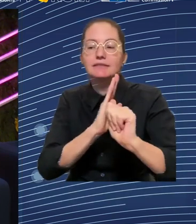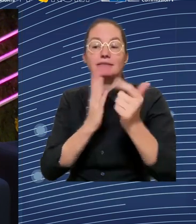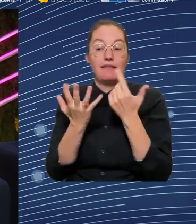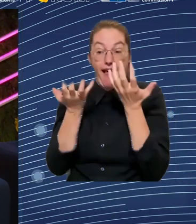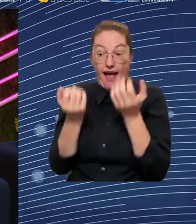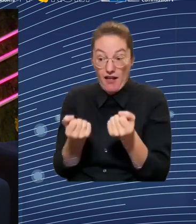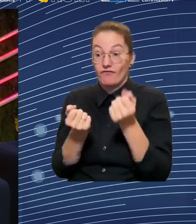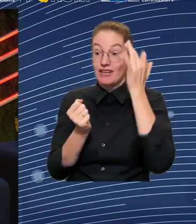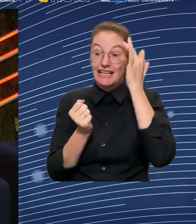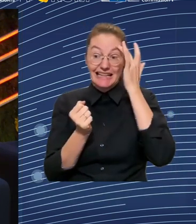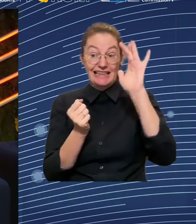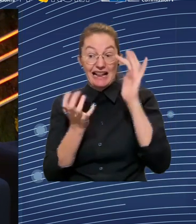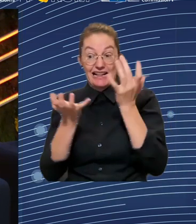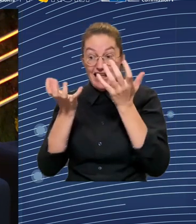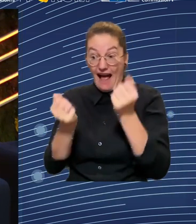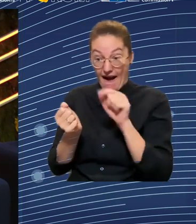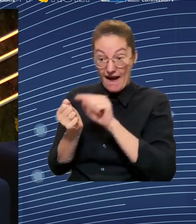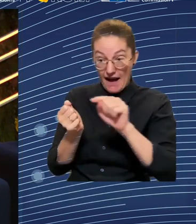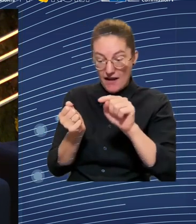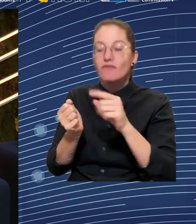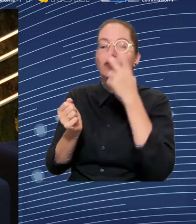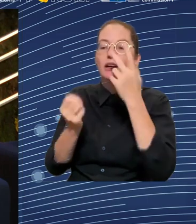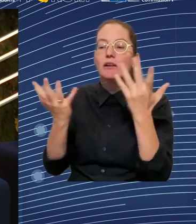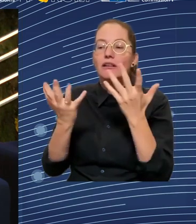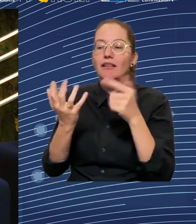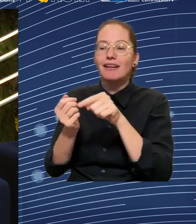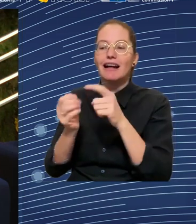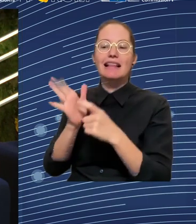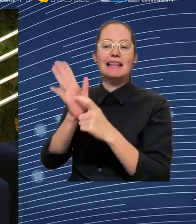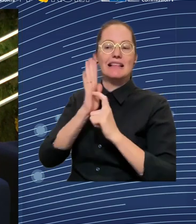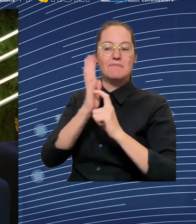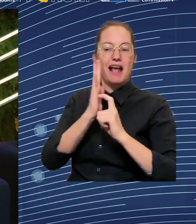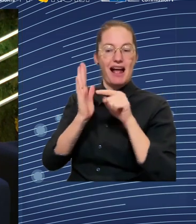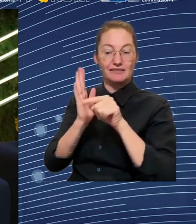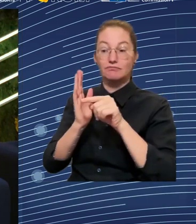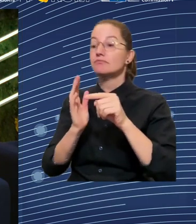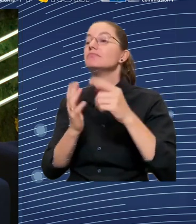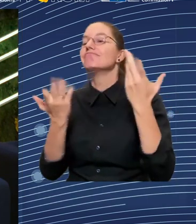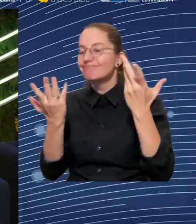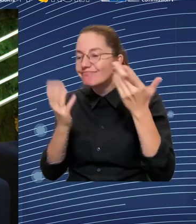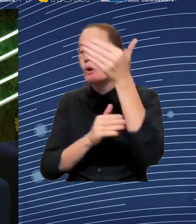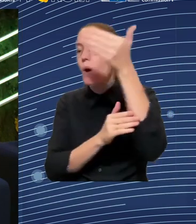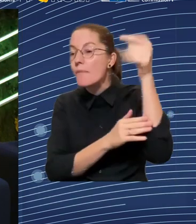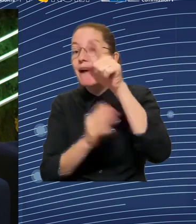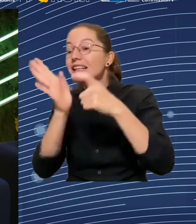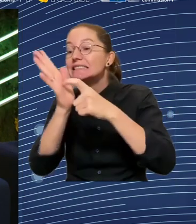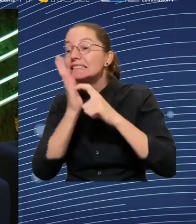way faster than other countries. Of course, I don't think we can force the countries to